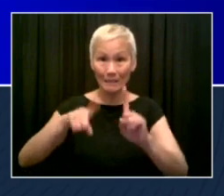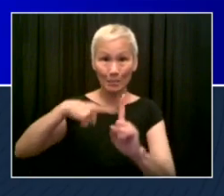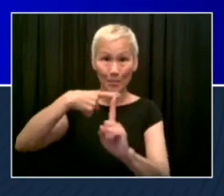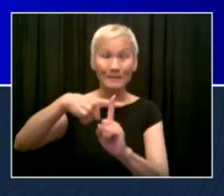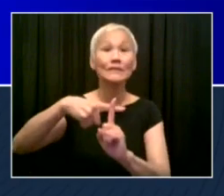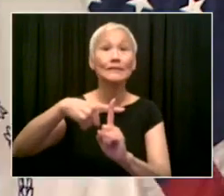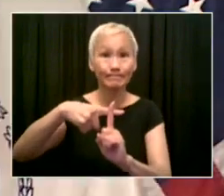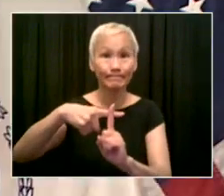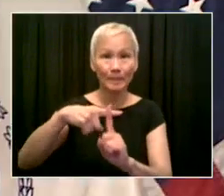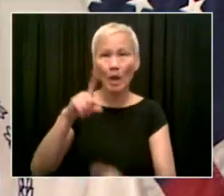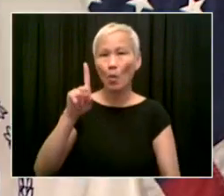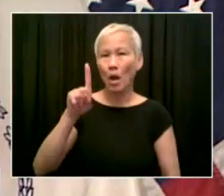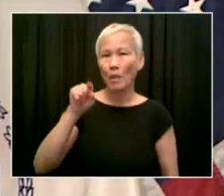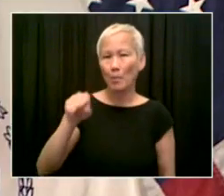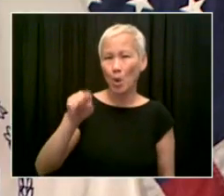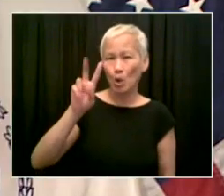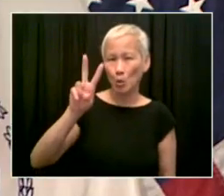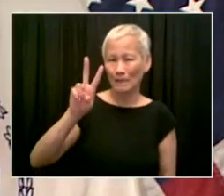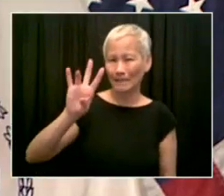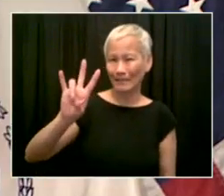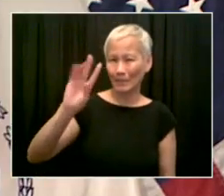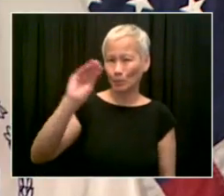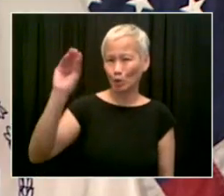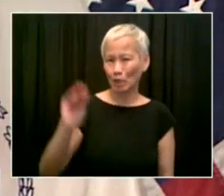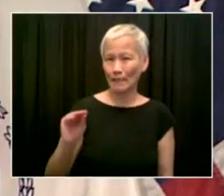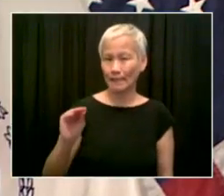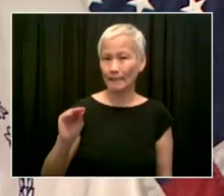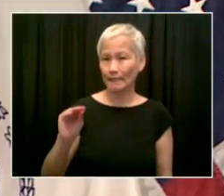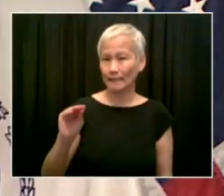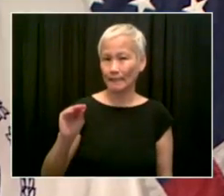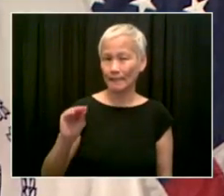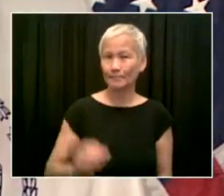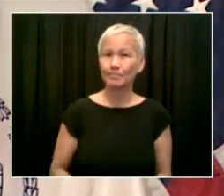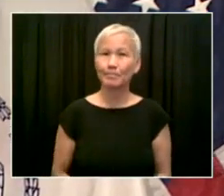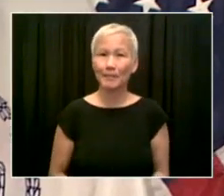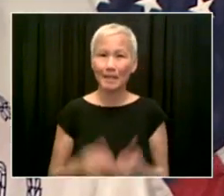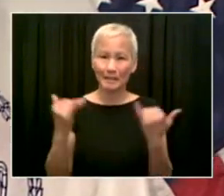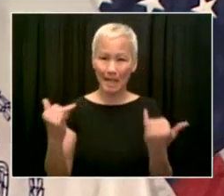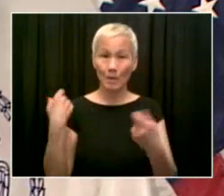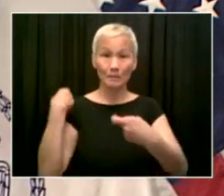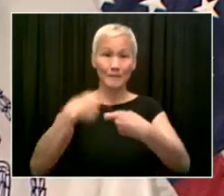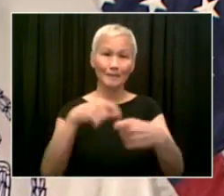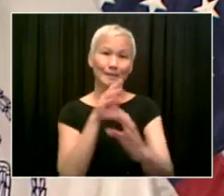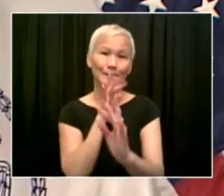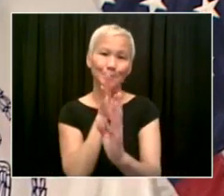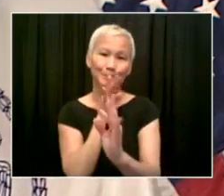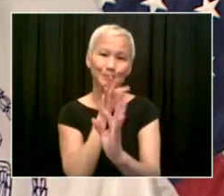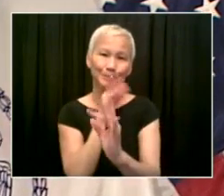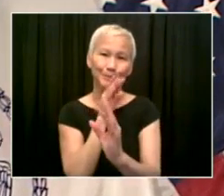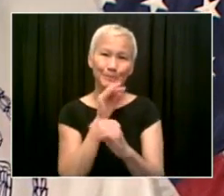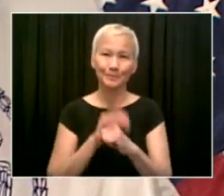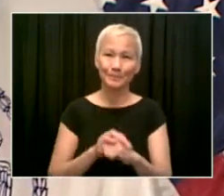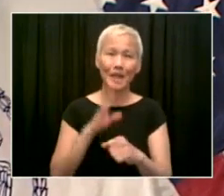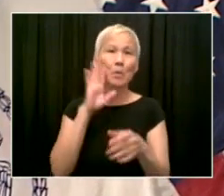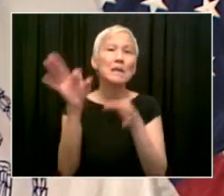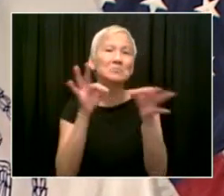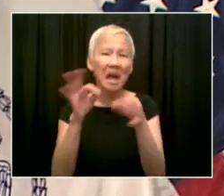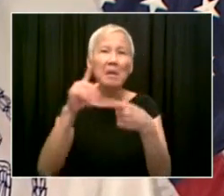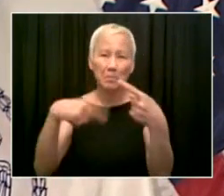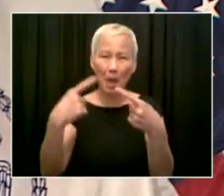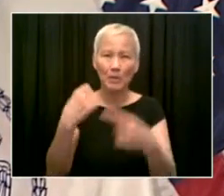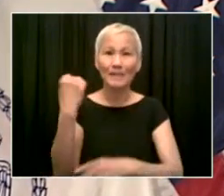1.27%. I'm going to say a few words in Spanish, and I'm going back to the Saturday Night Lights initiative to help our young people.